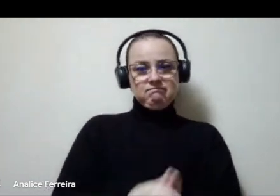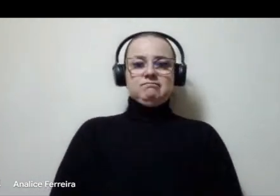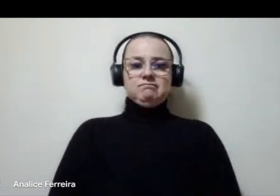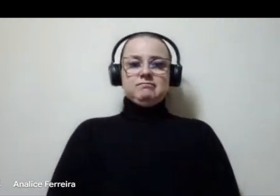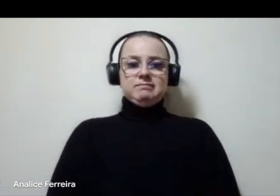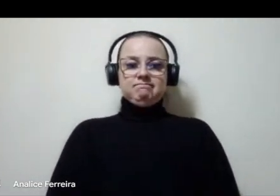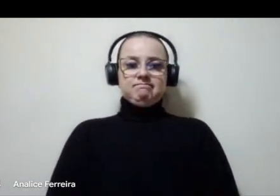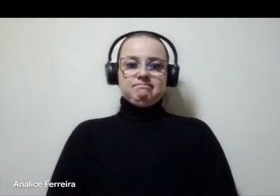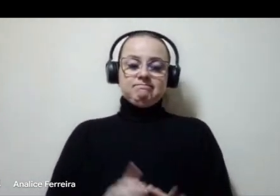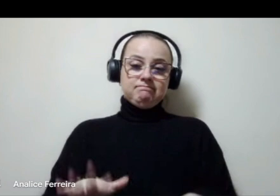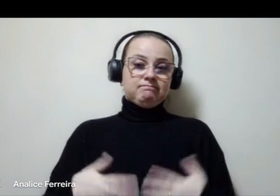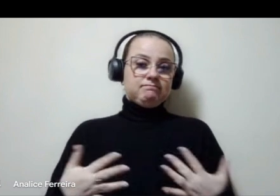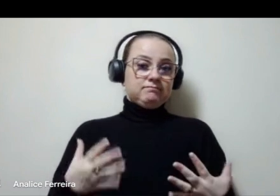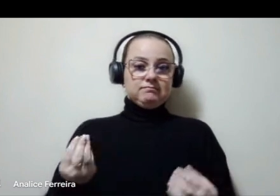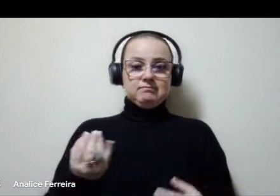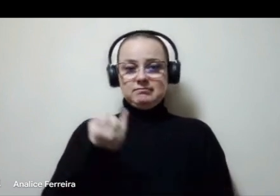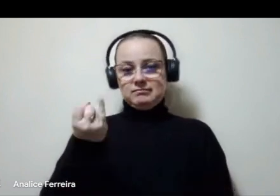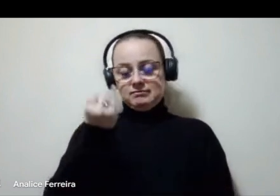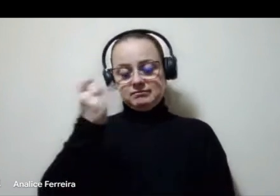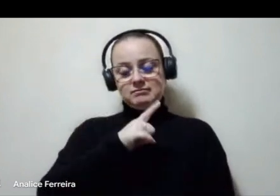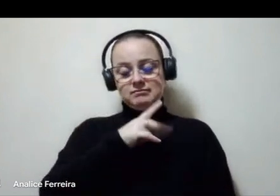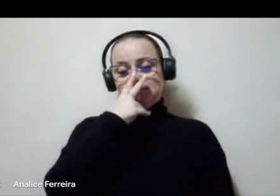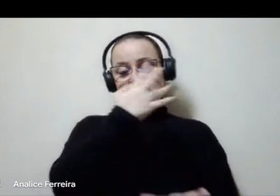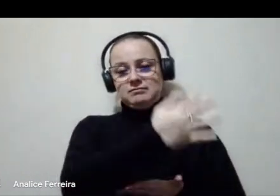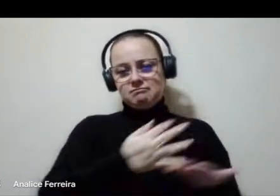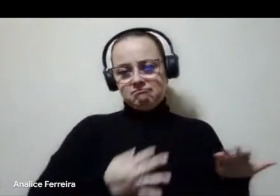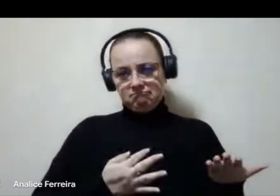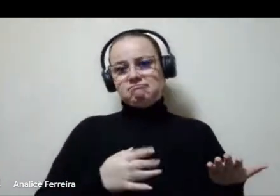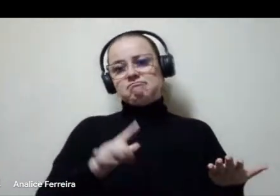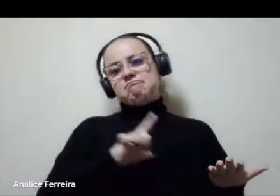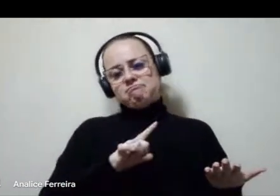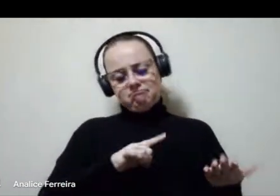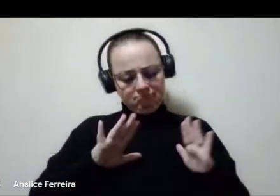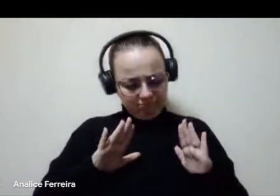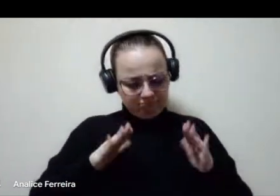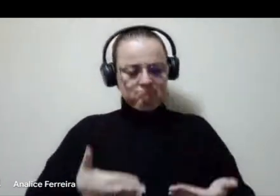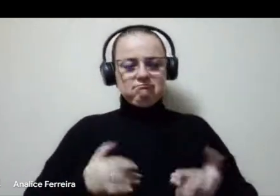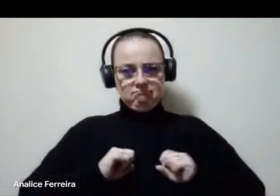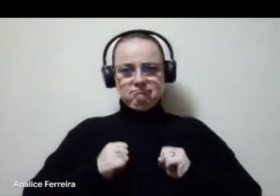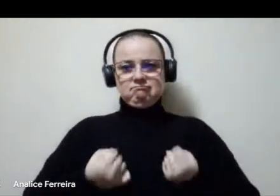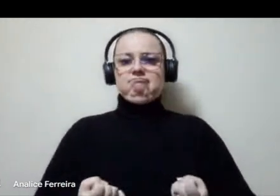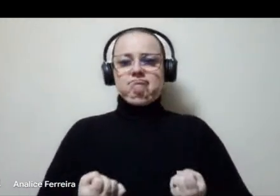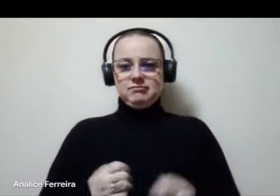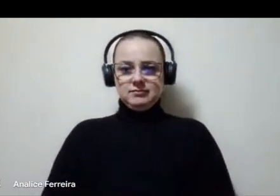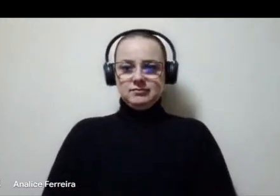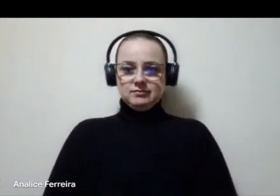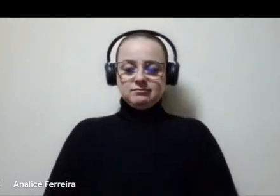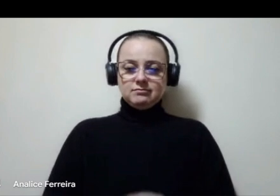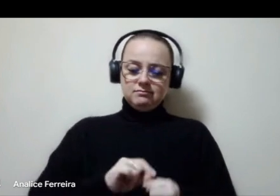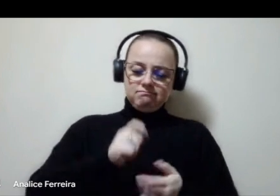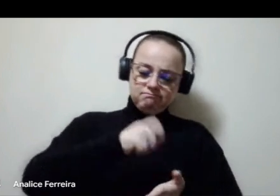It is very important to have a formulary that you can dedicate to make sure to